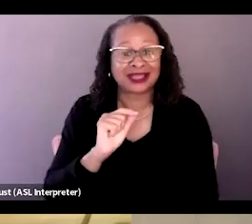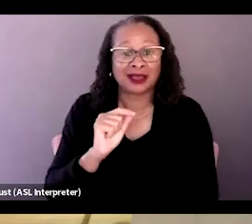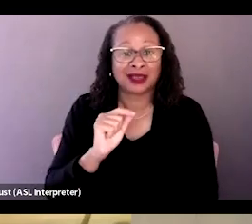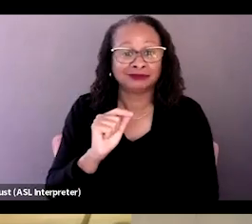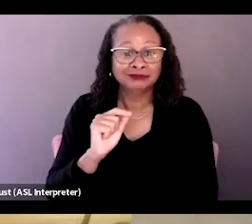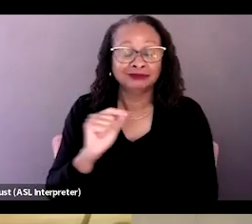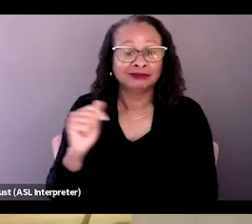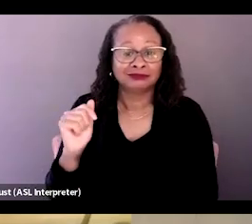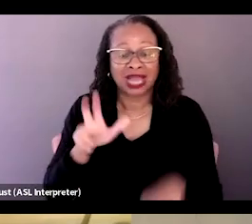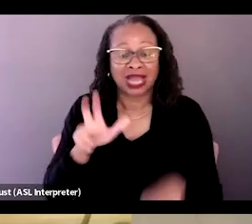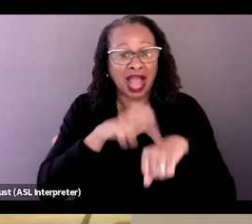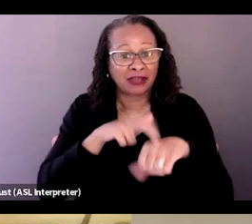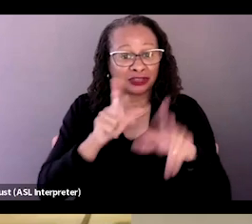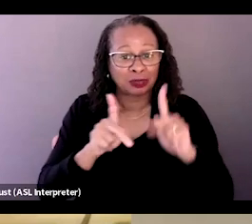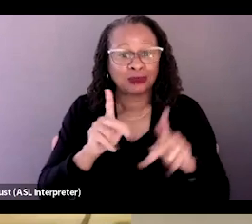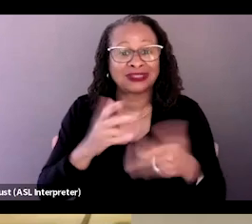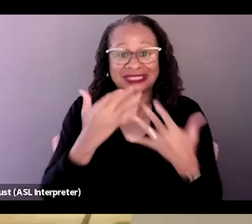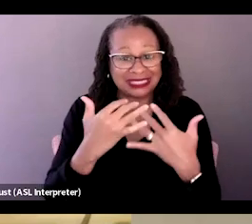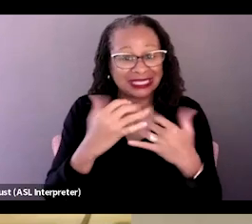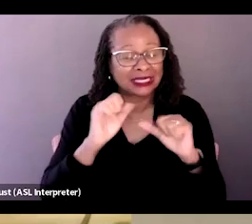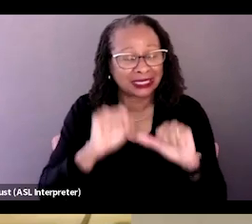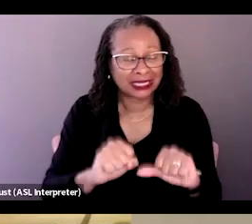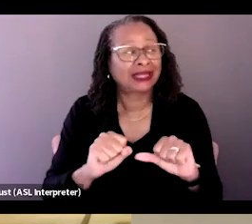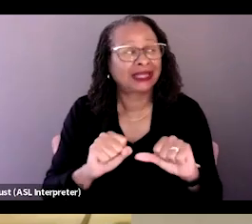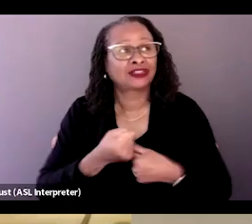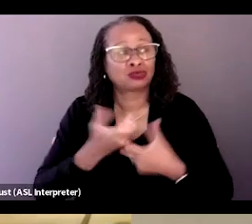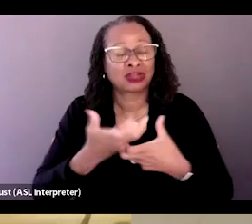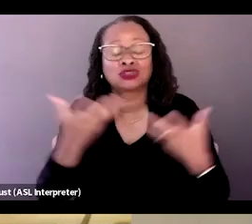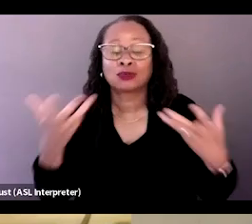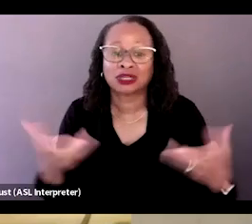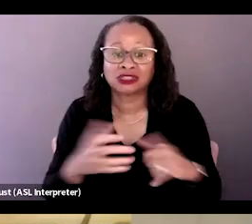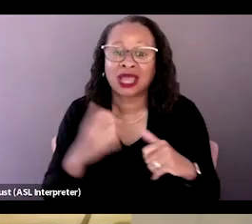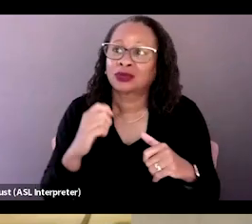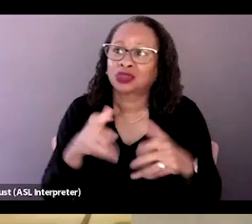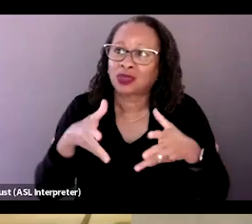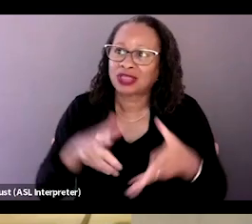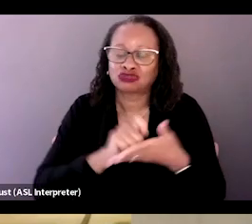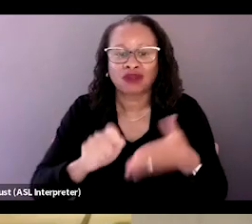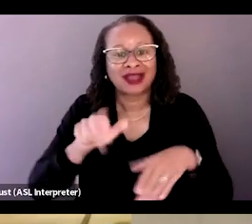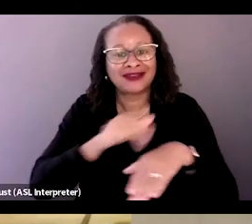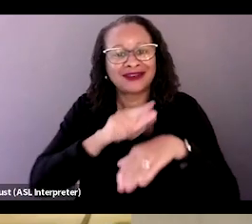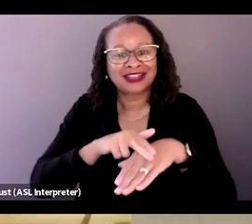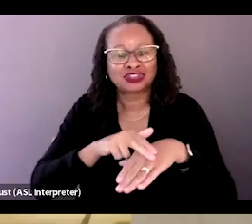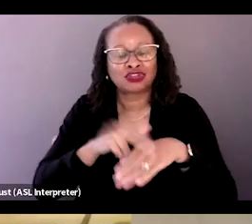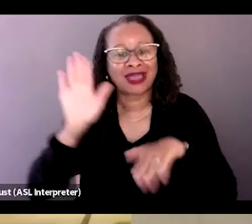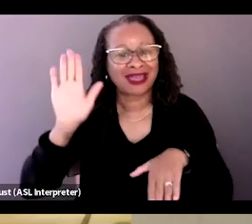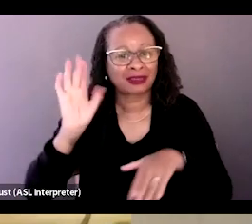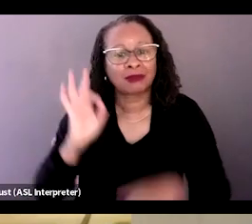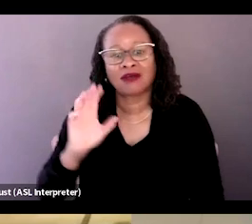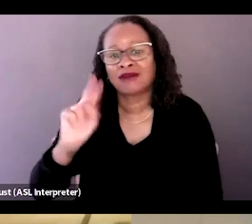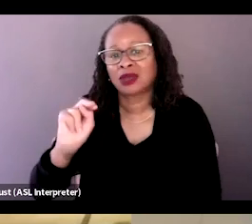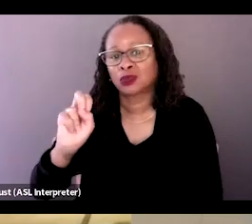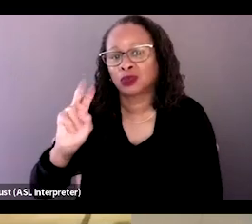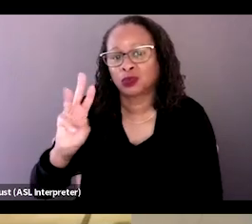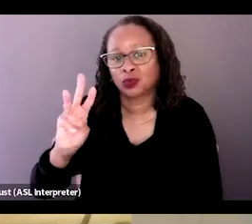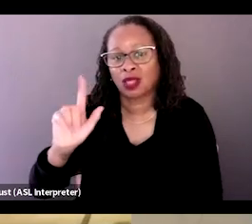can express so much. And let's write a national anthem of New Lodge, you know. And we were walking down the streets and seeing this